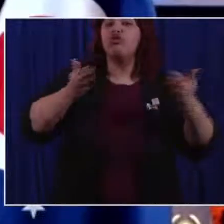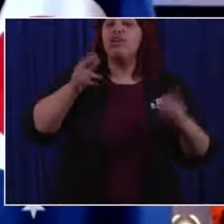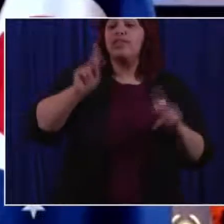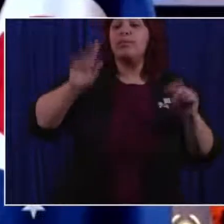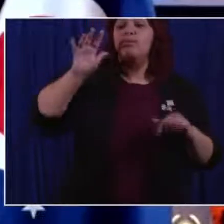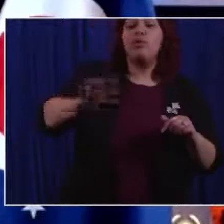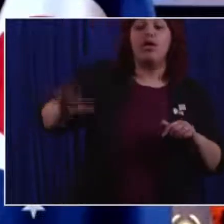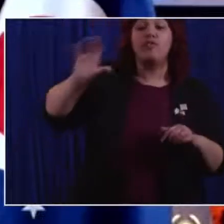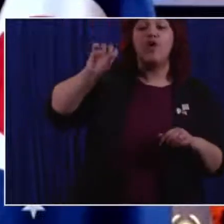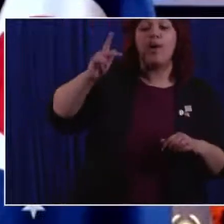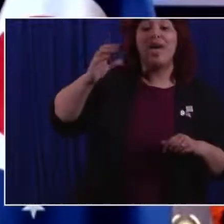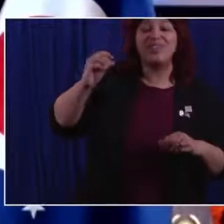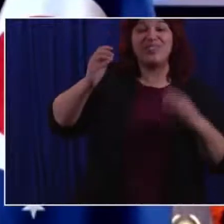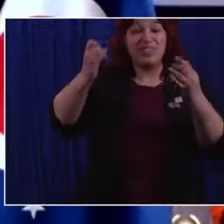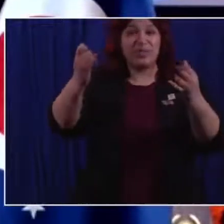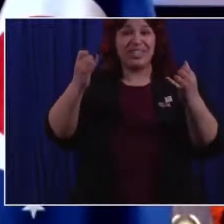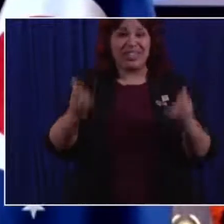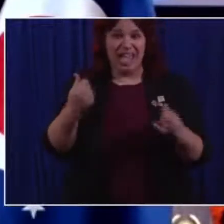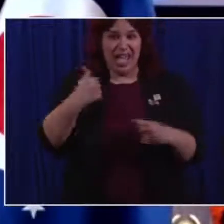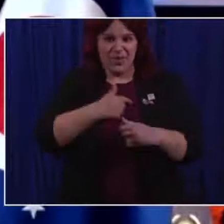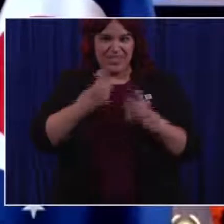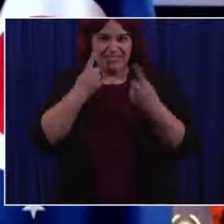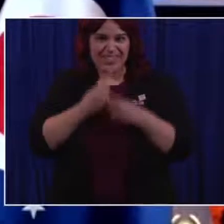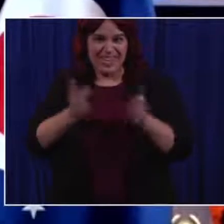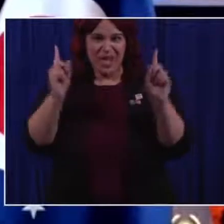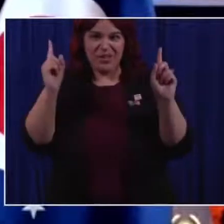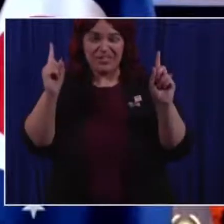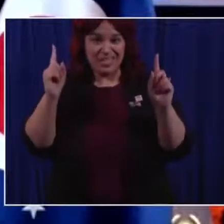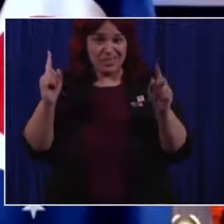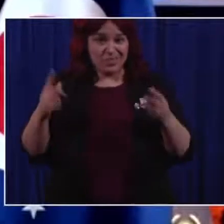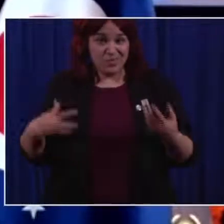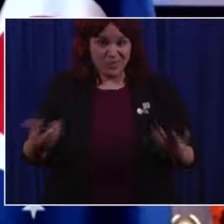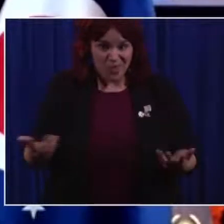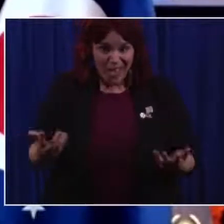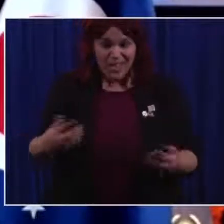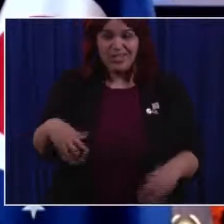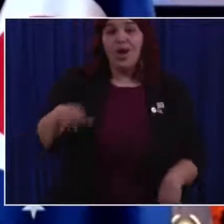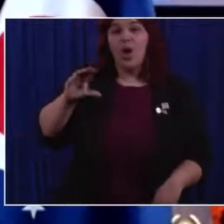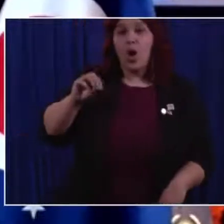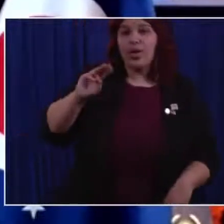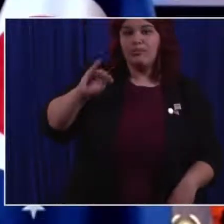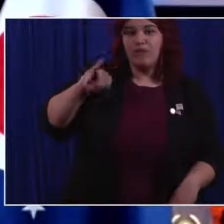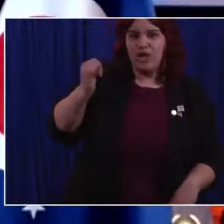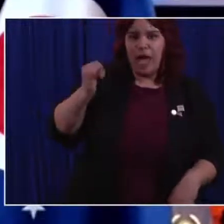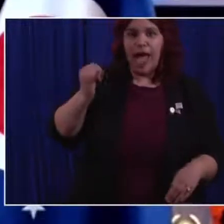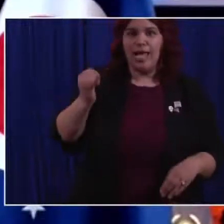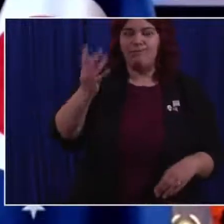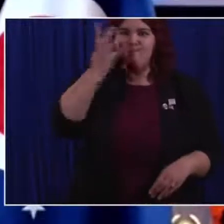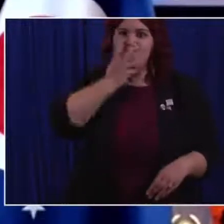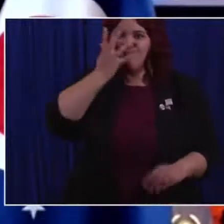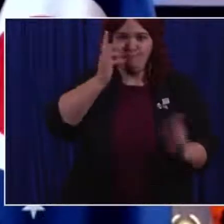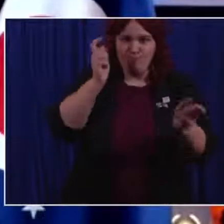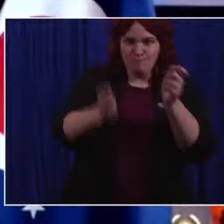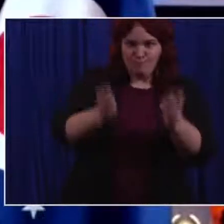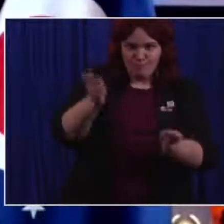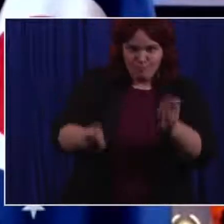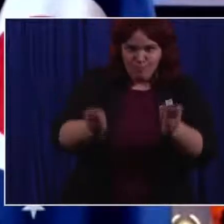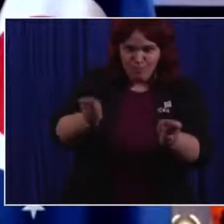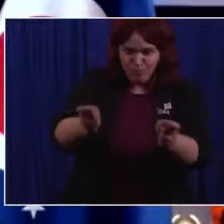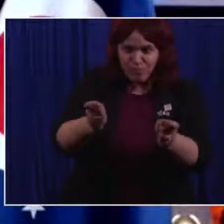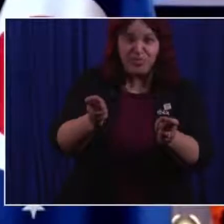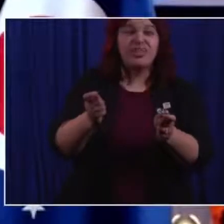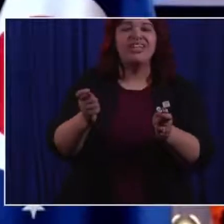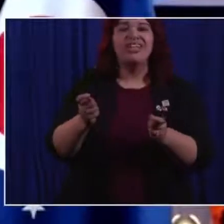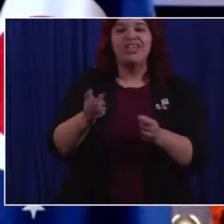that direction we're announcing today, which is the redesign of Ohio Means Jobs, trying to improve the